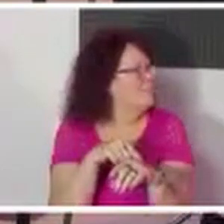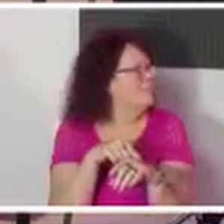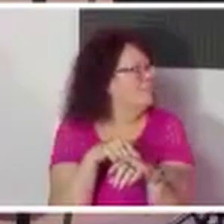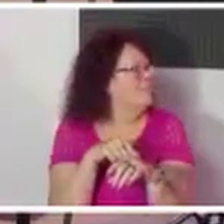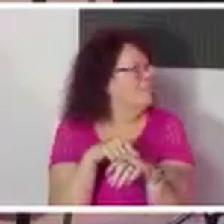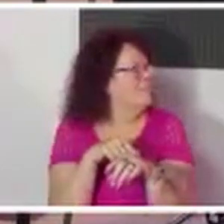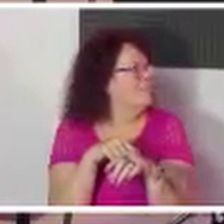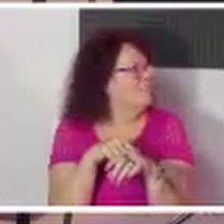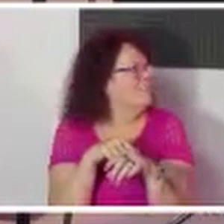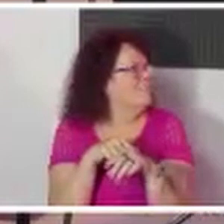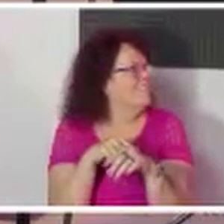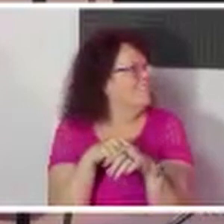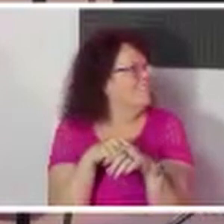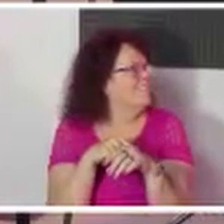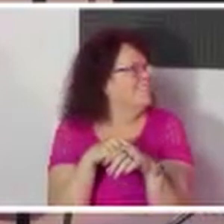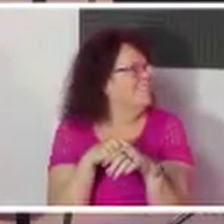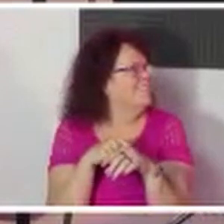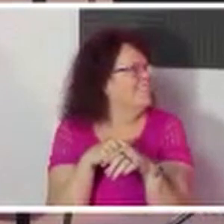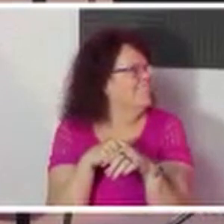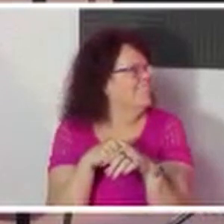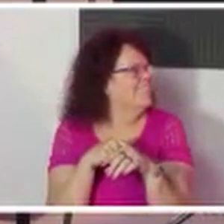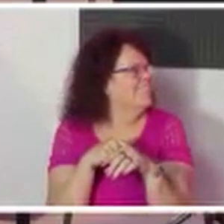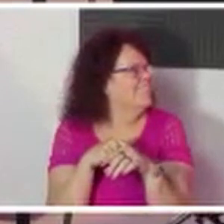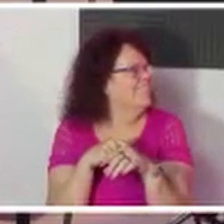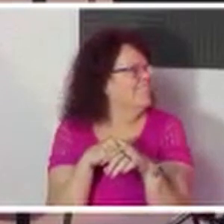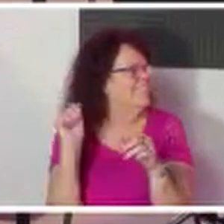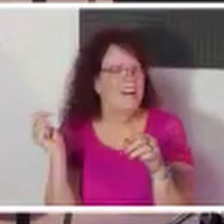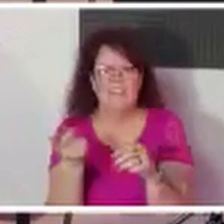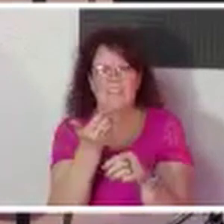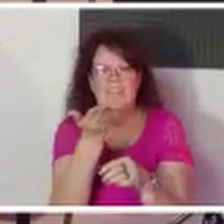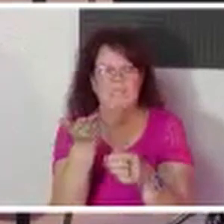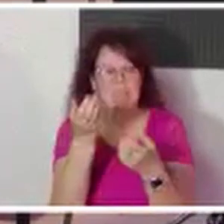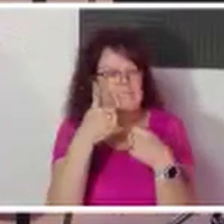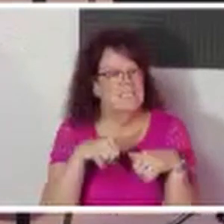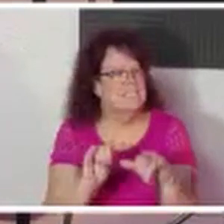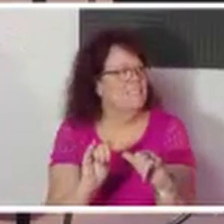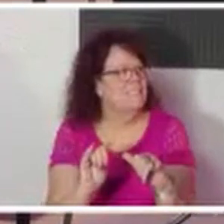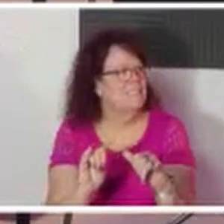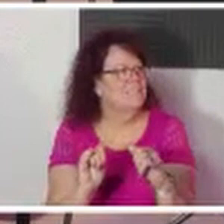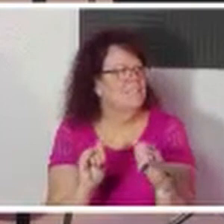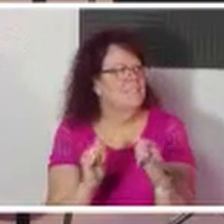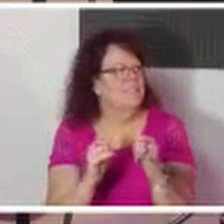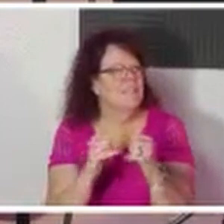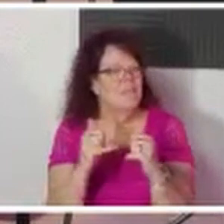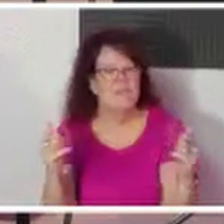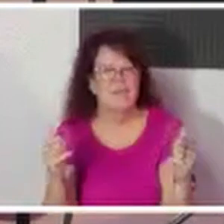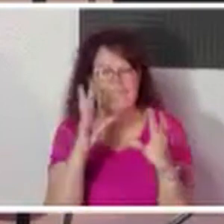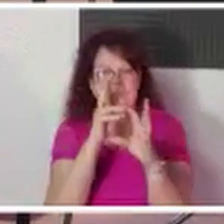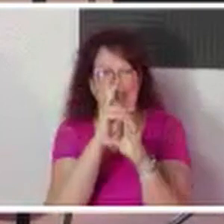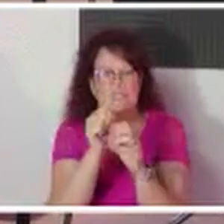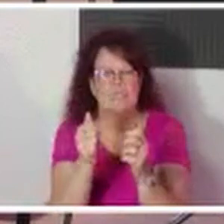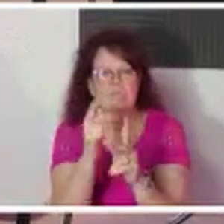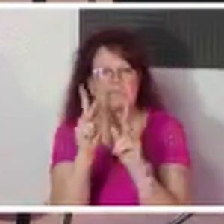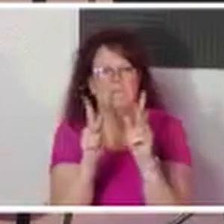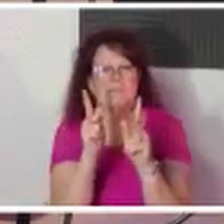I wouldn't recommend that. All of them, still, there was a common thread of just a fascination with people